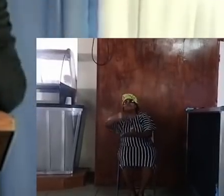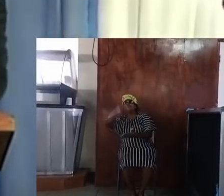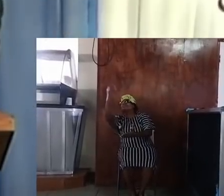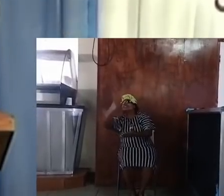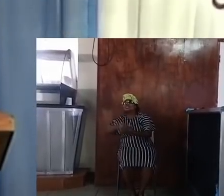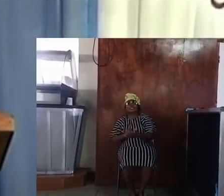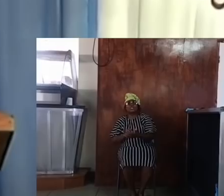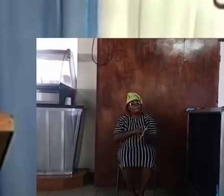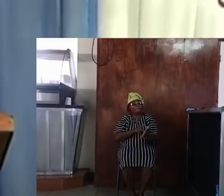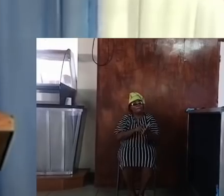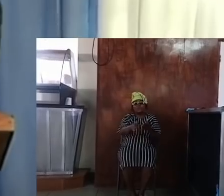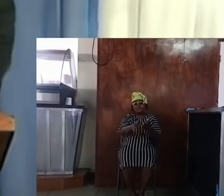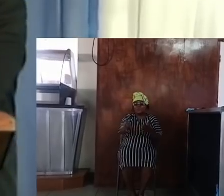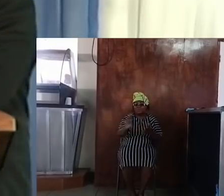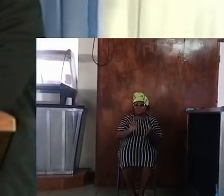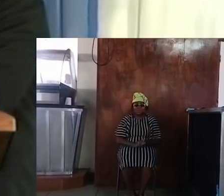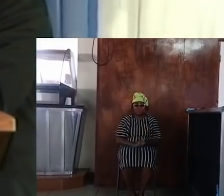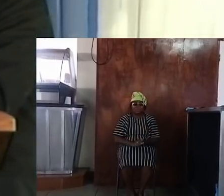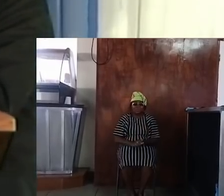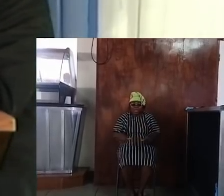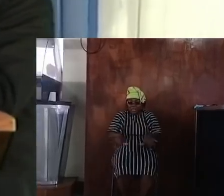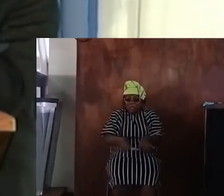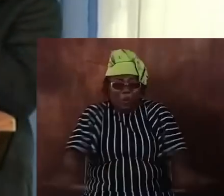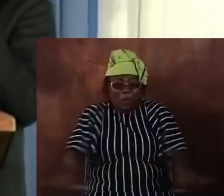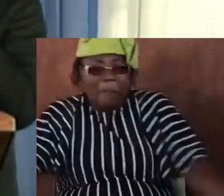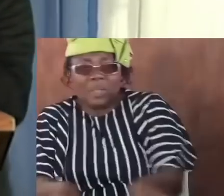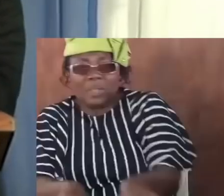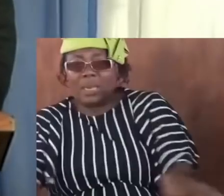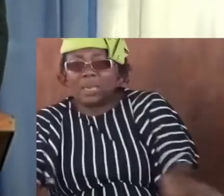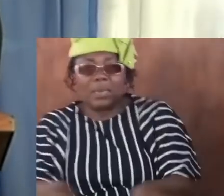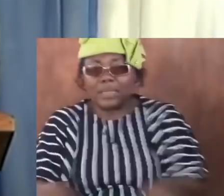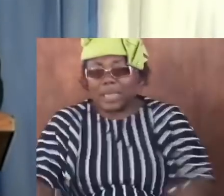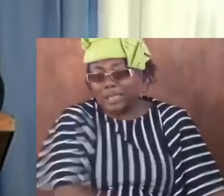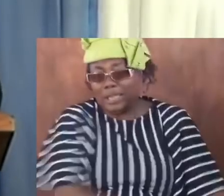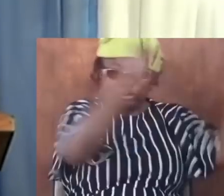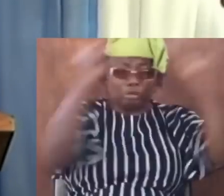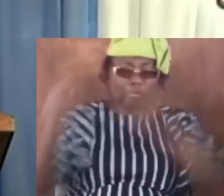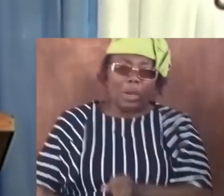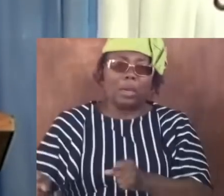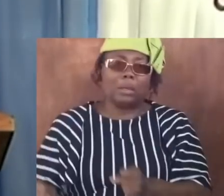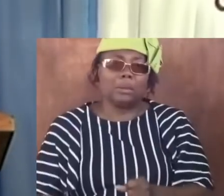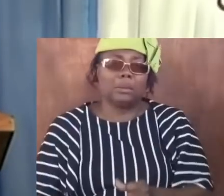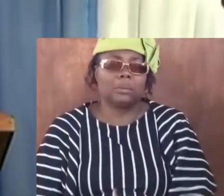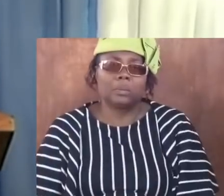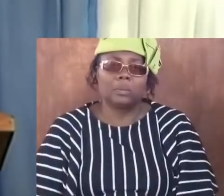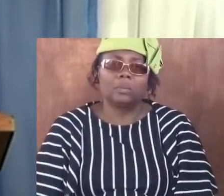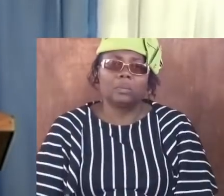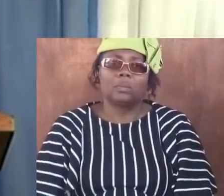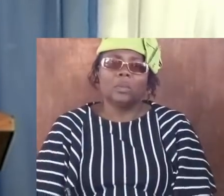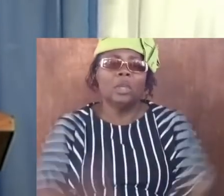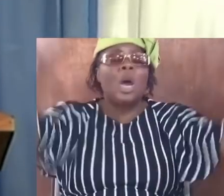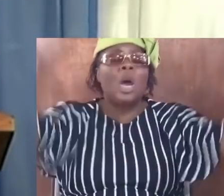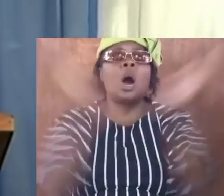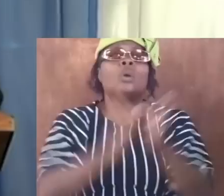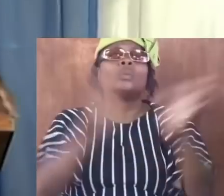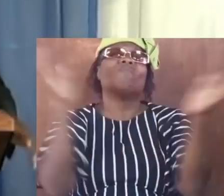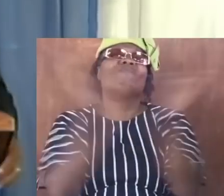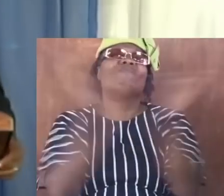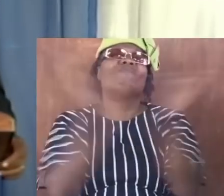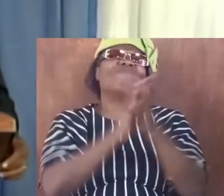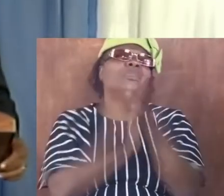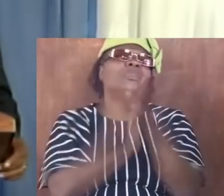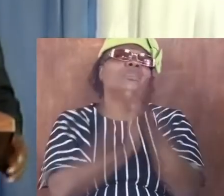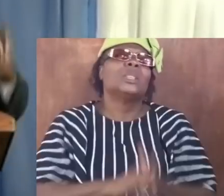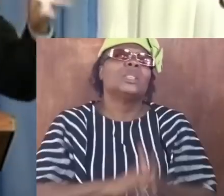and pure. So measureless and strong. I charge